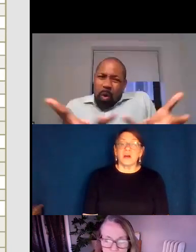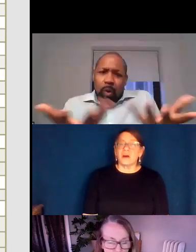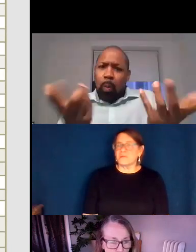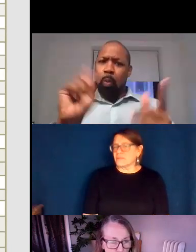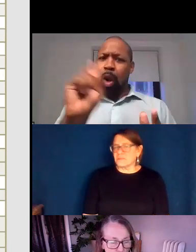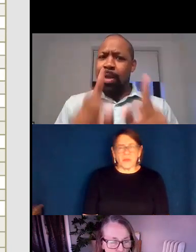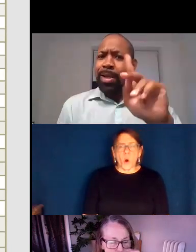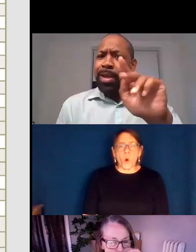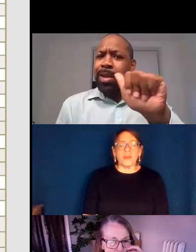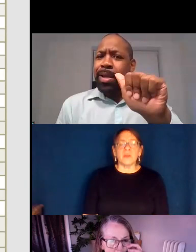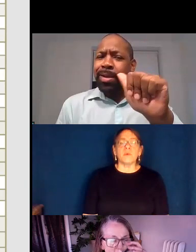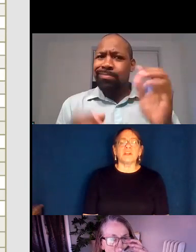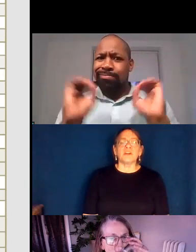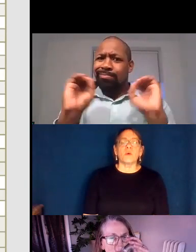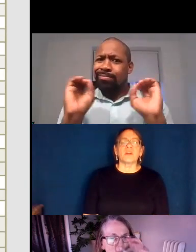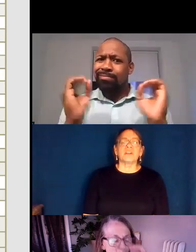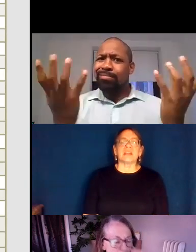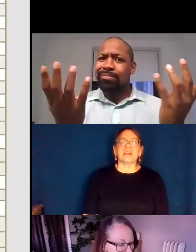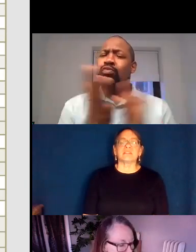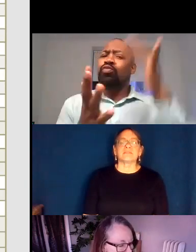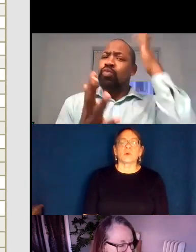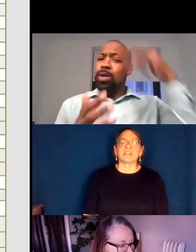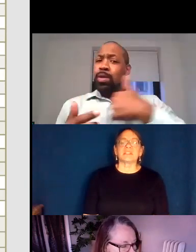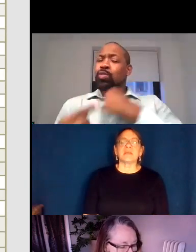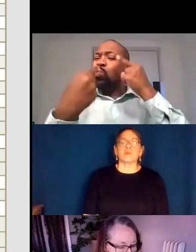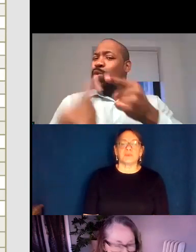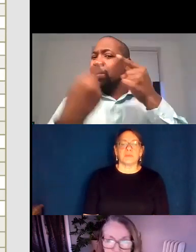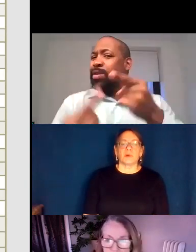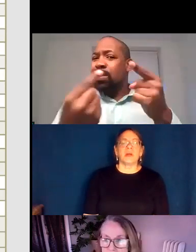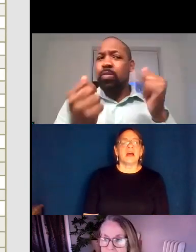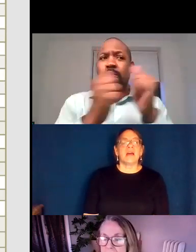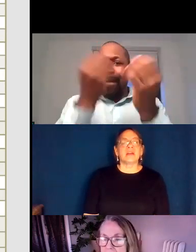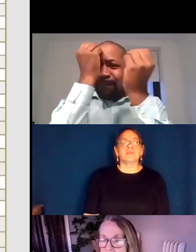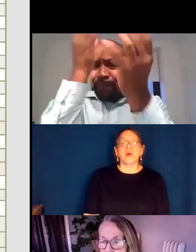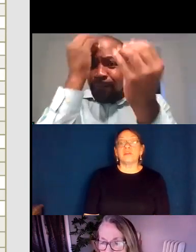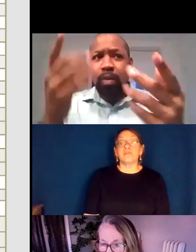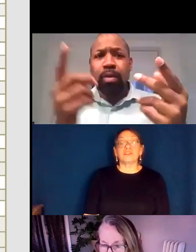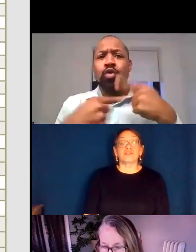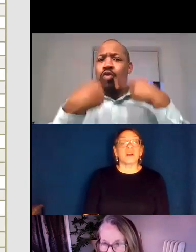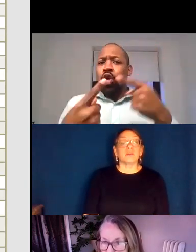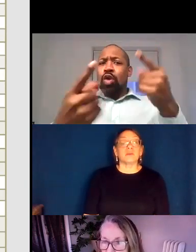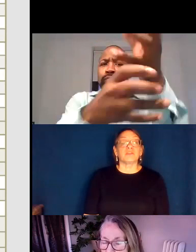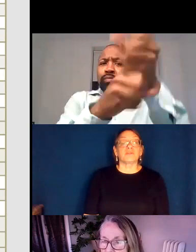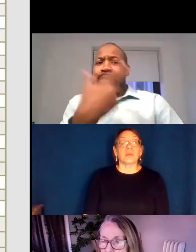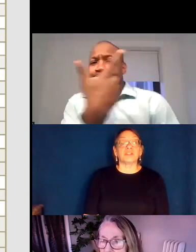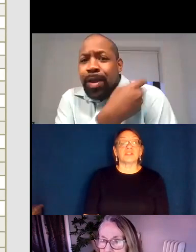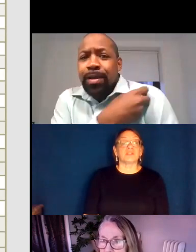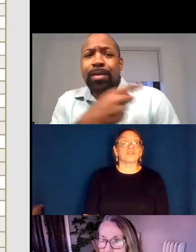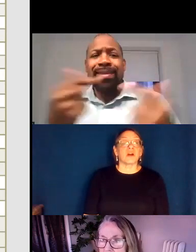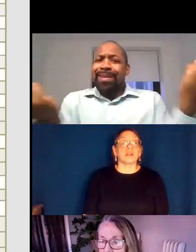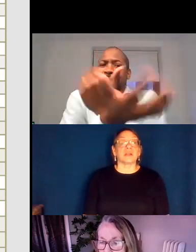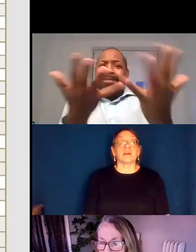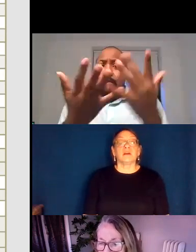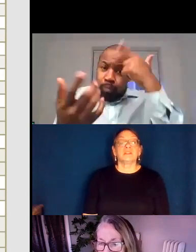multi-deaf, the whole thing. We want to know where the data is for disabled people. And that's why we've been struggling with information